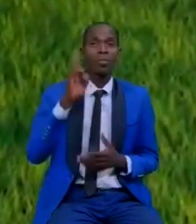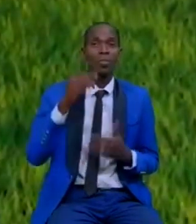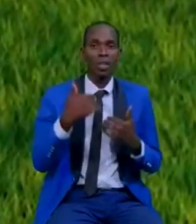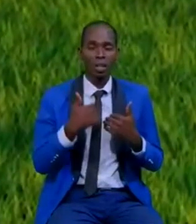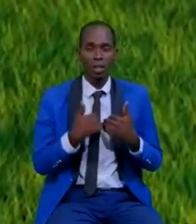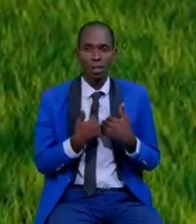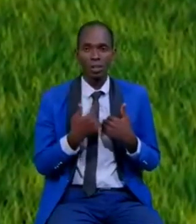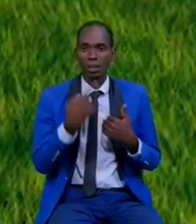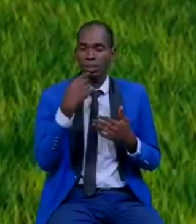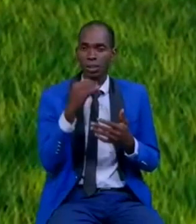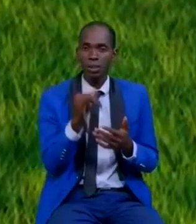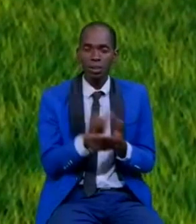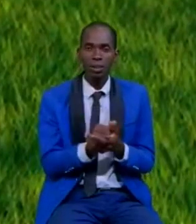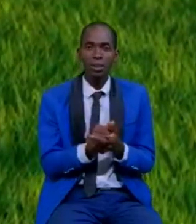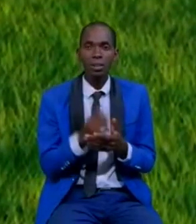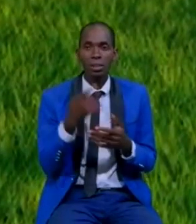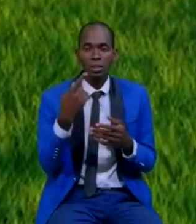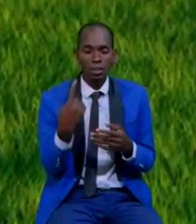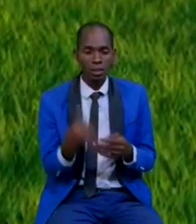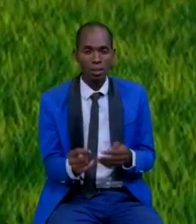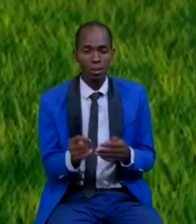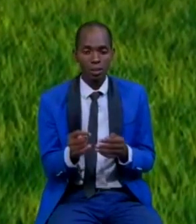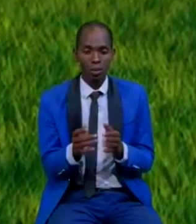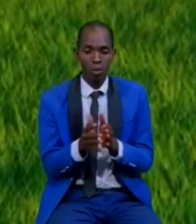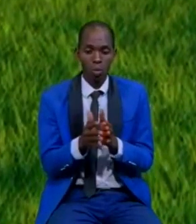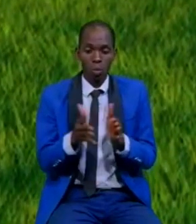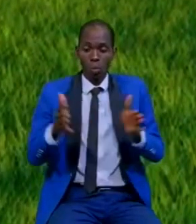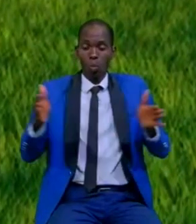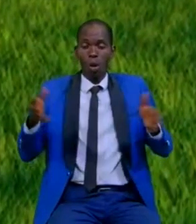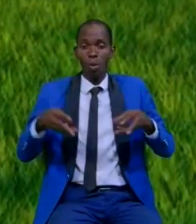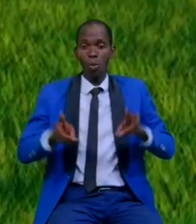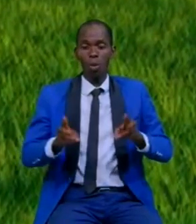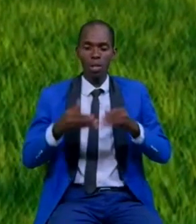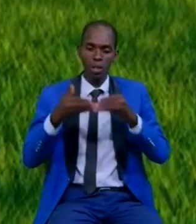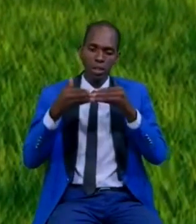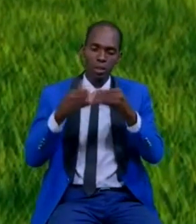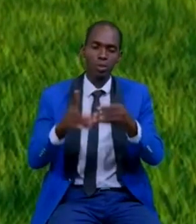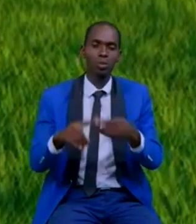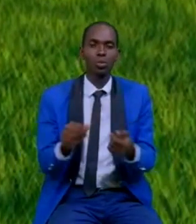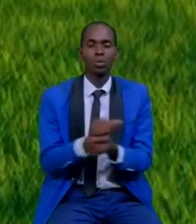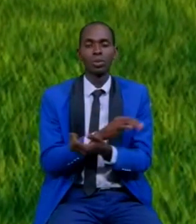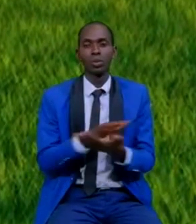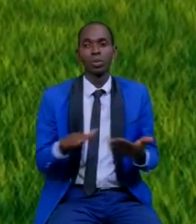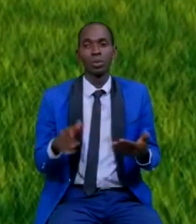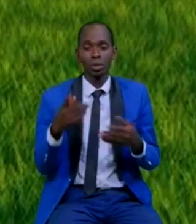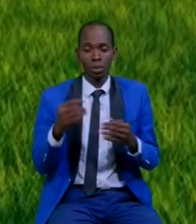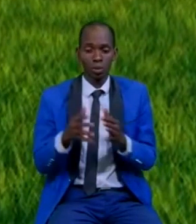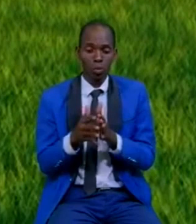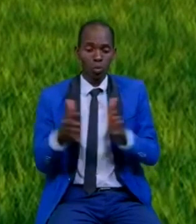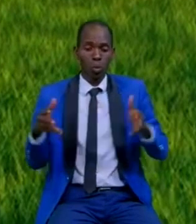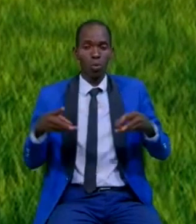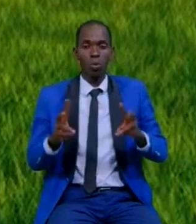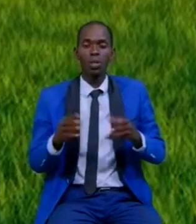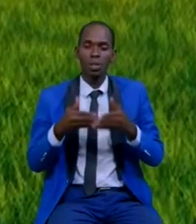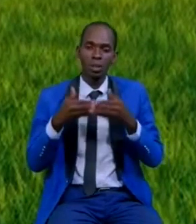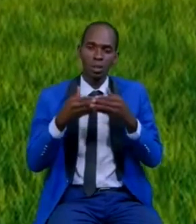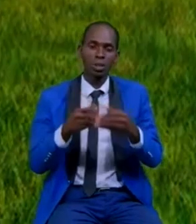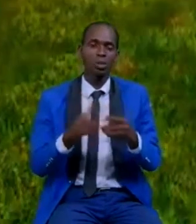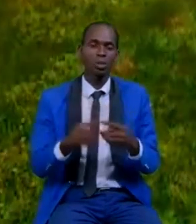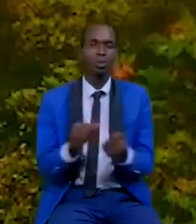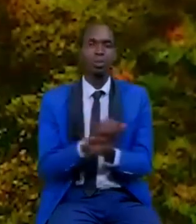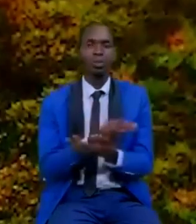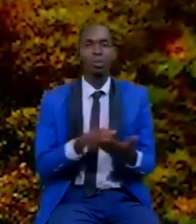the wide gate leads to destruction. The broad way leads to destruction. And